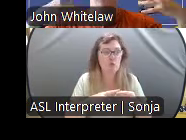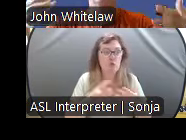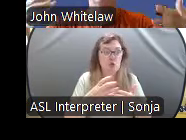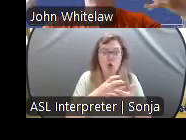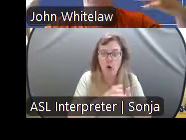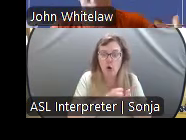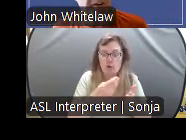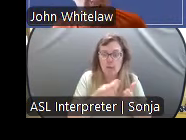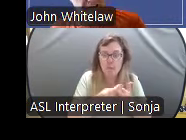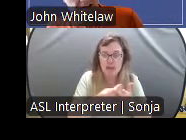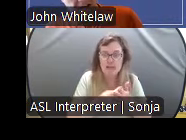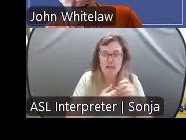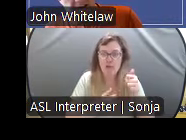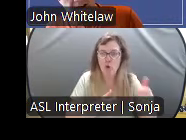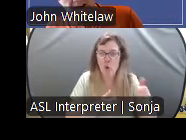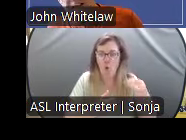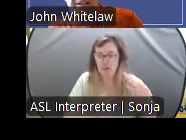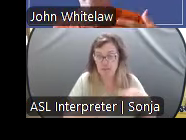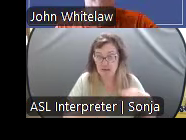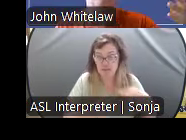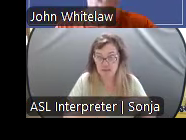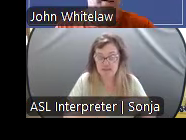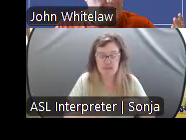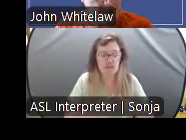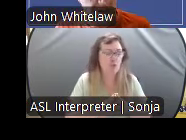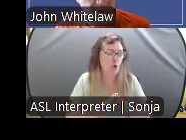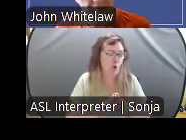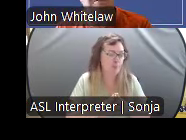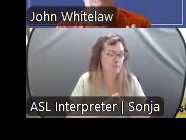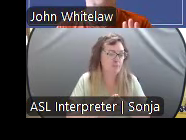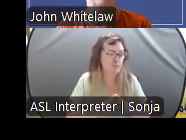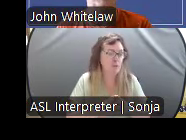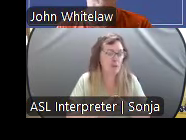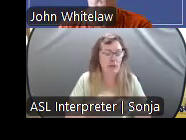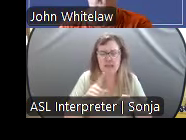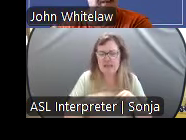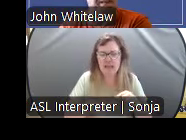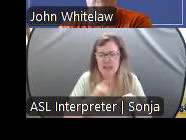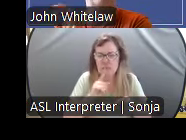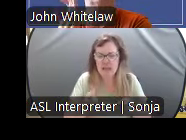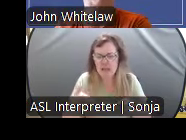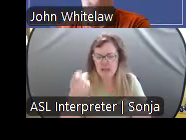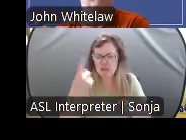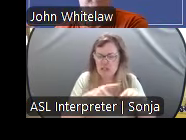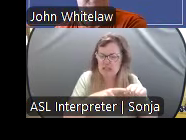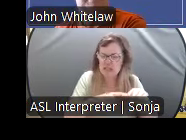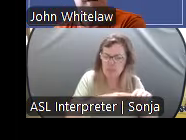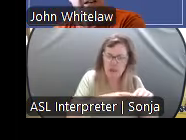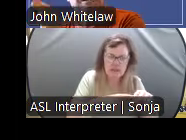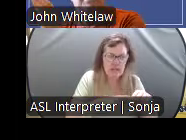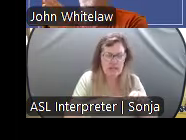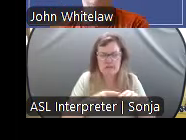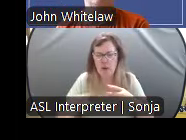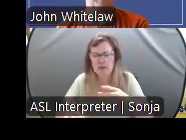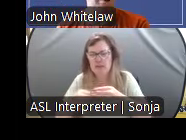their own benefits. And as Kate and I, we both think you can't really understand dependents or auxiliary benefits